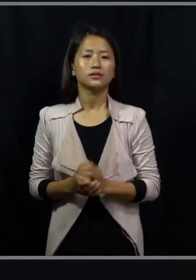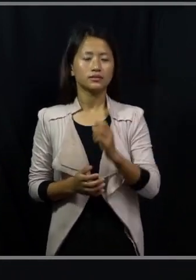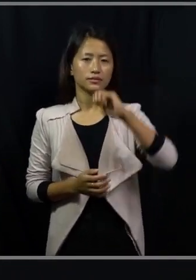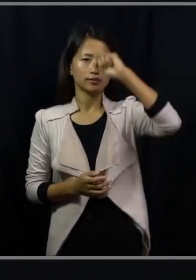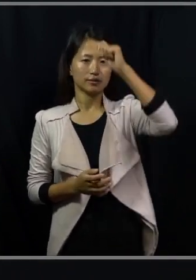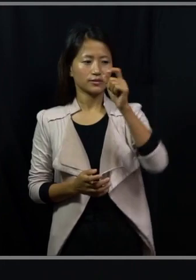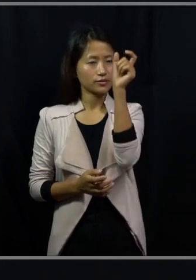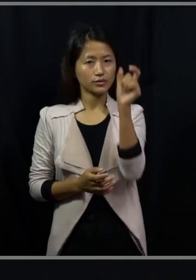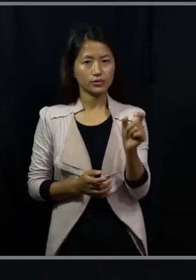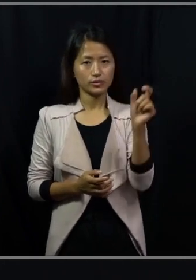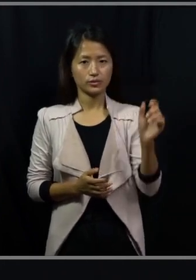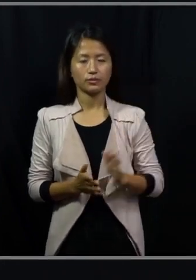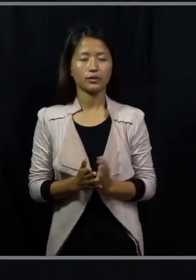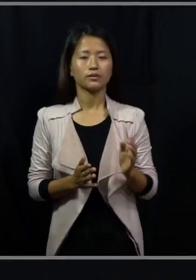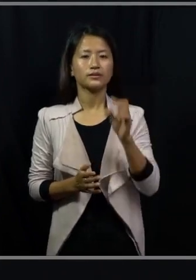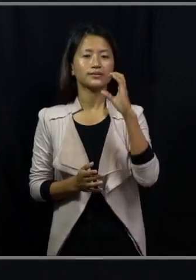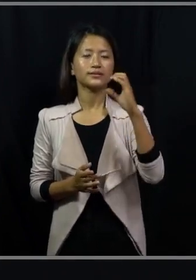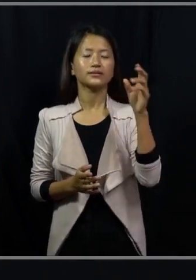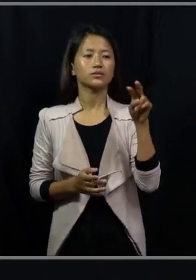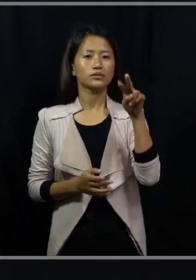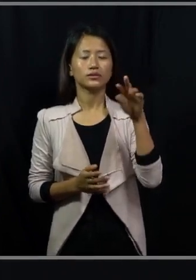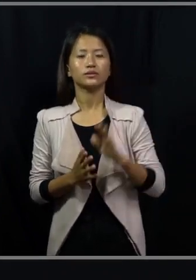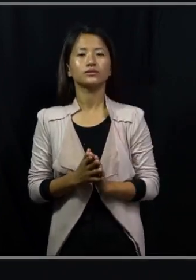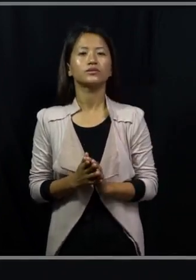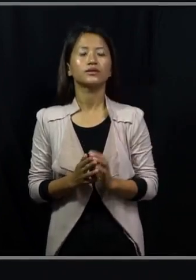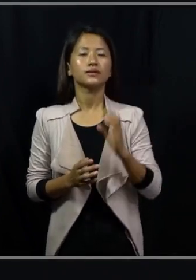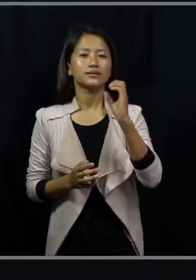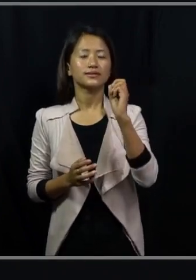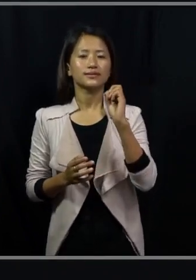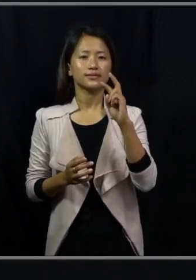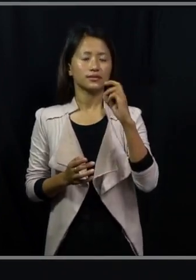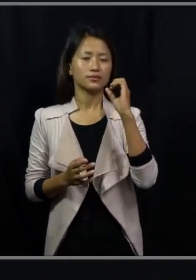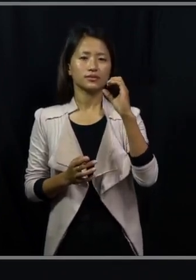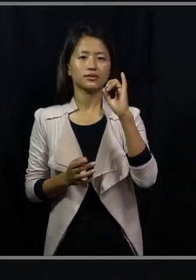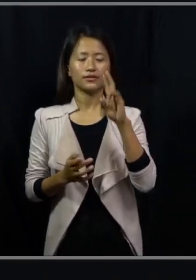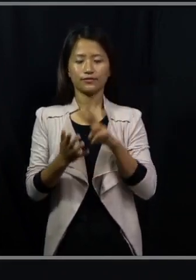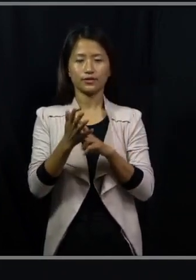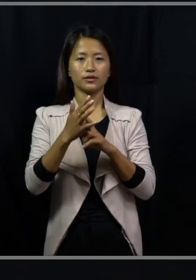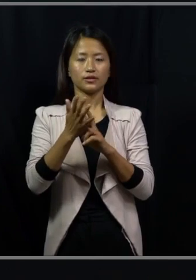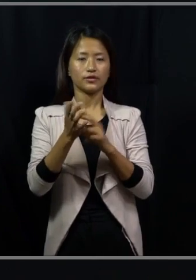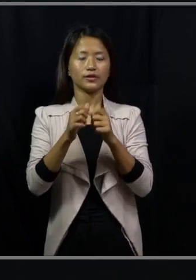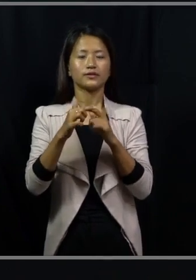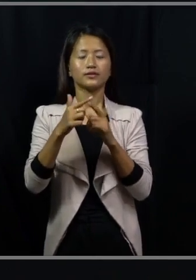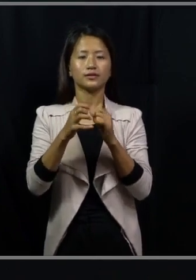the English word city comes from the Latin word civitas. Okay, civitas,